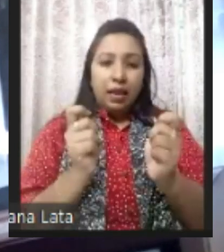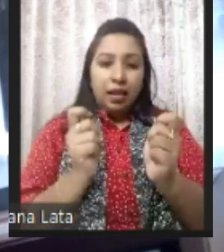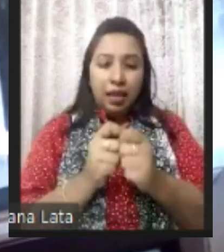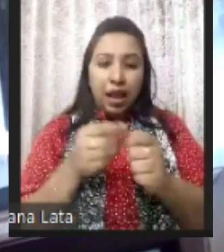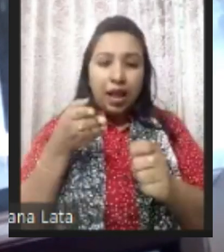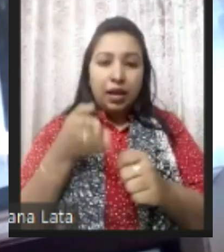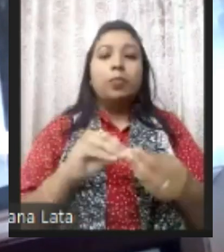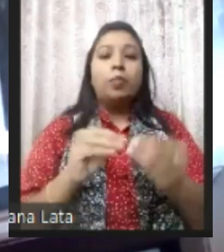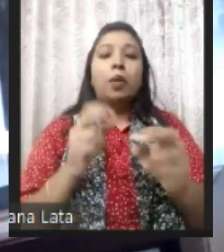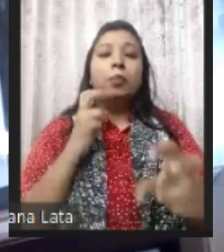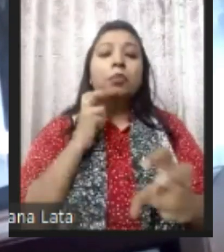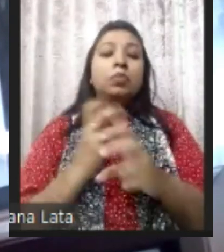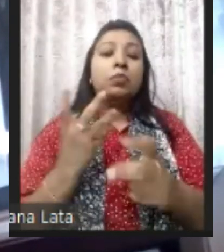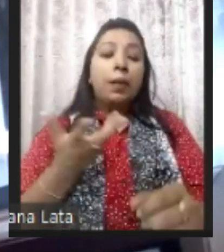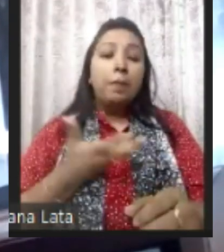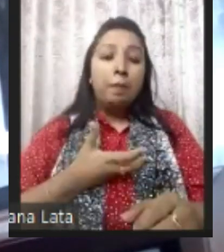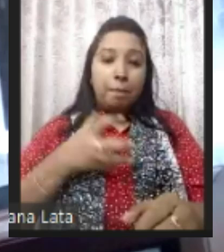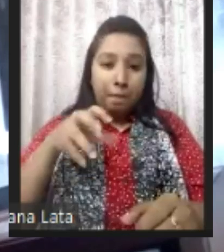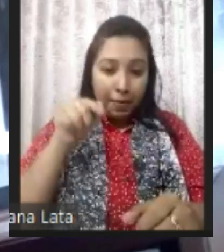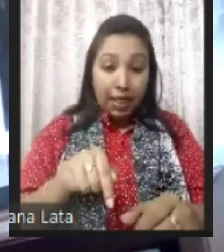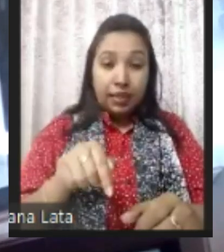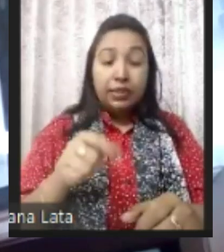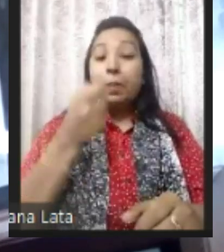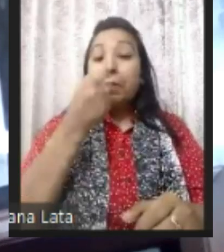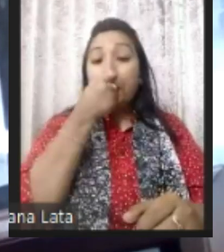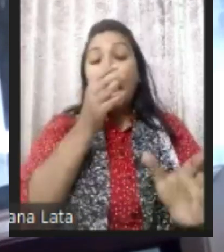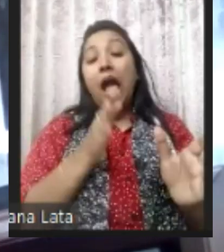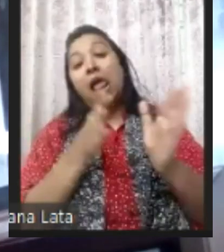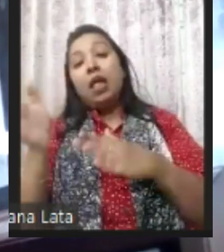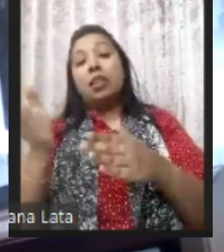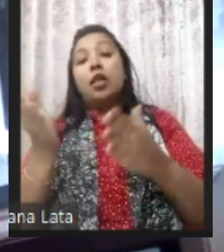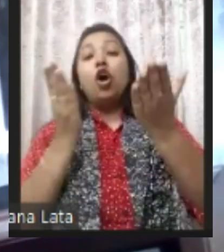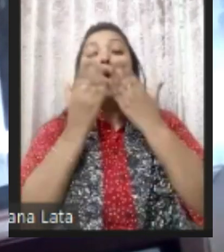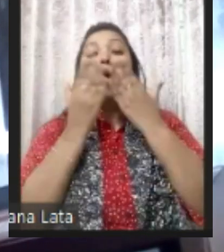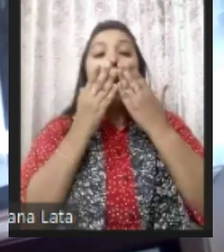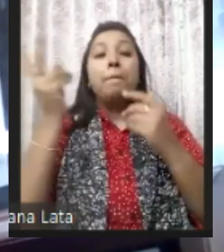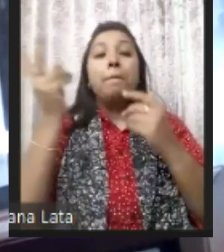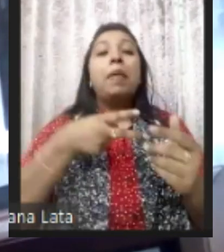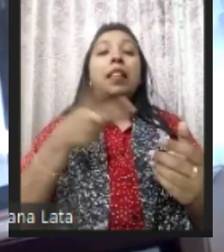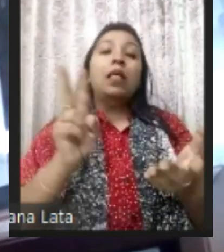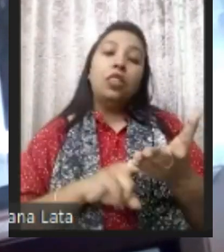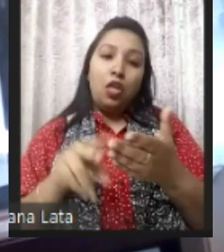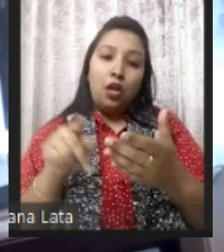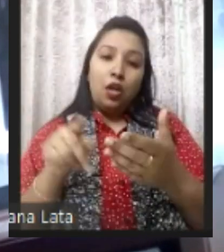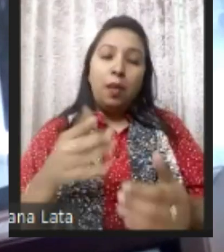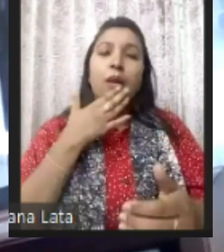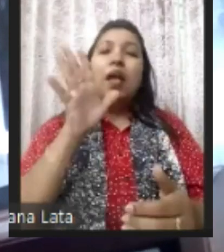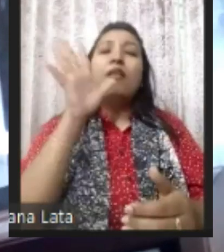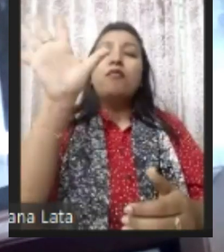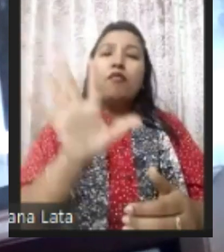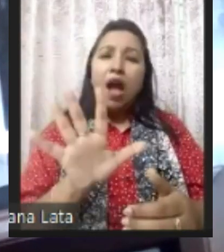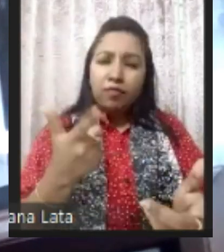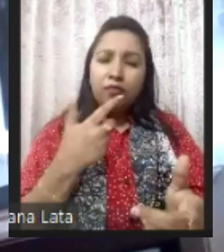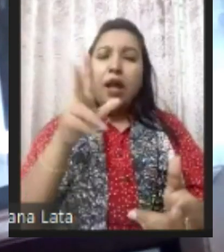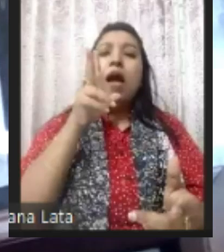Things like special scholarship for girls, young kids were going to below class 5 or maybe up to class 8. And a